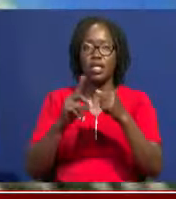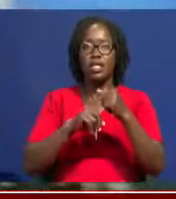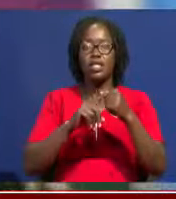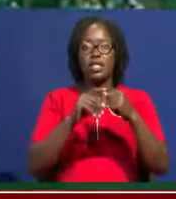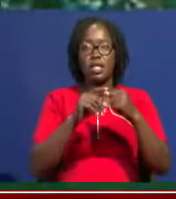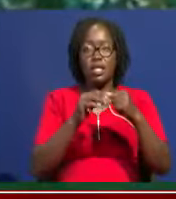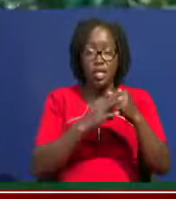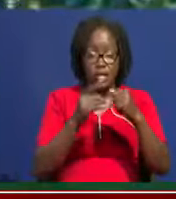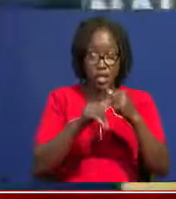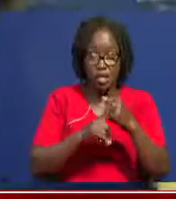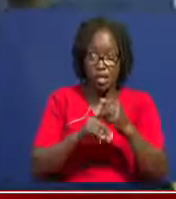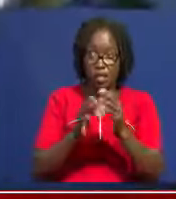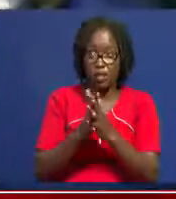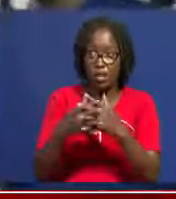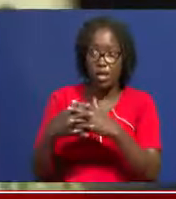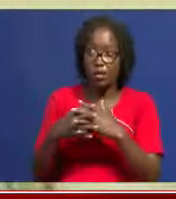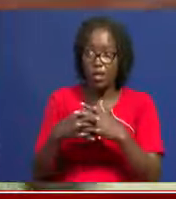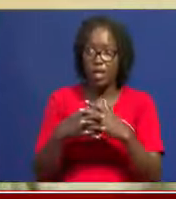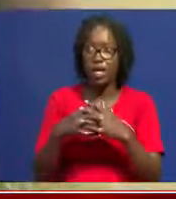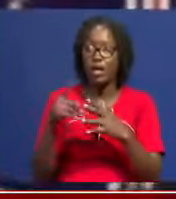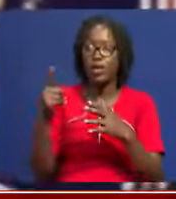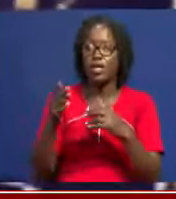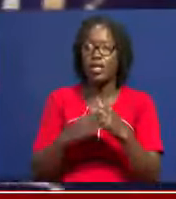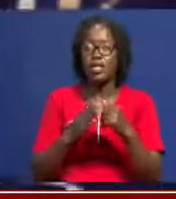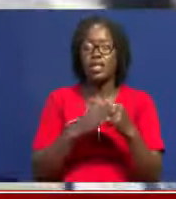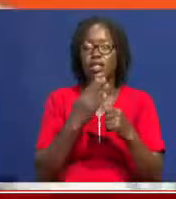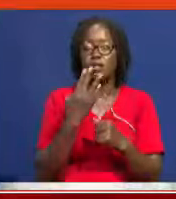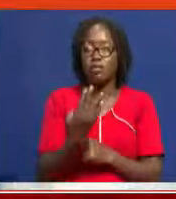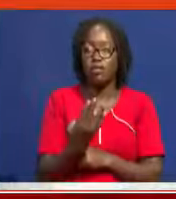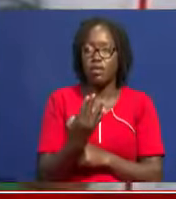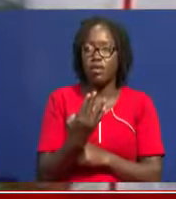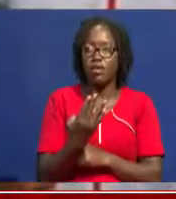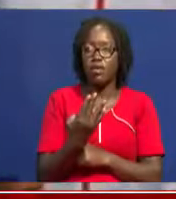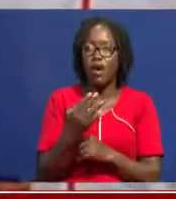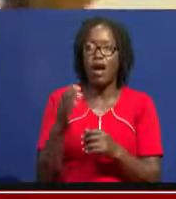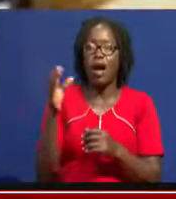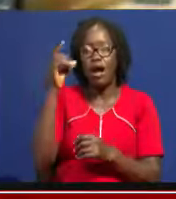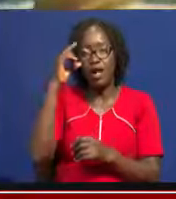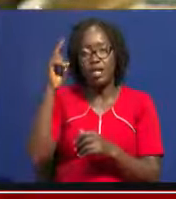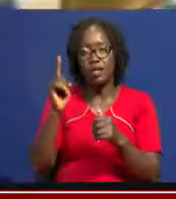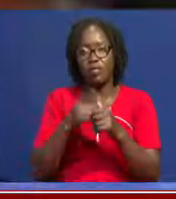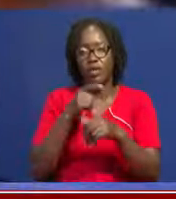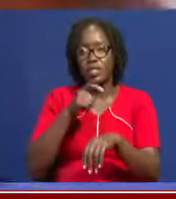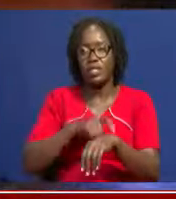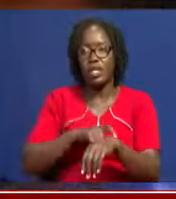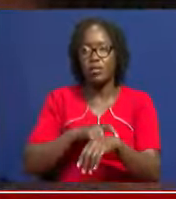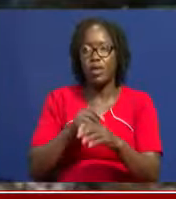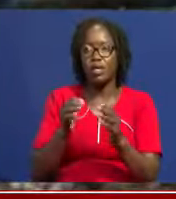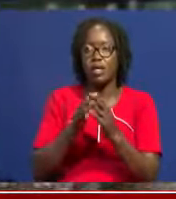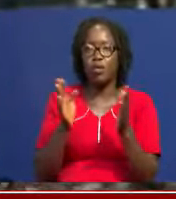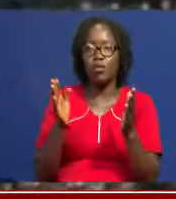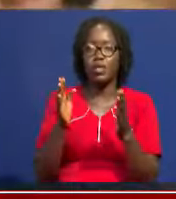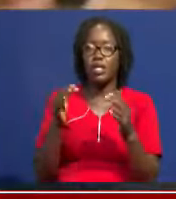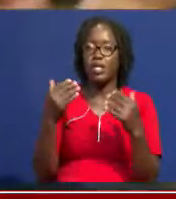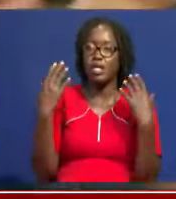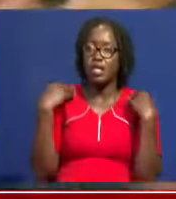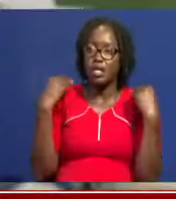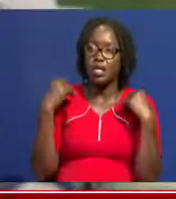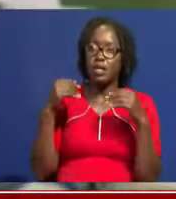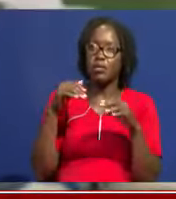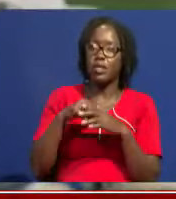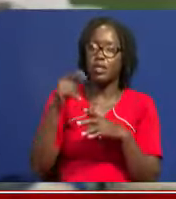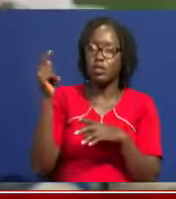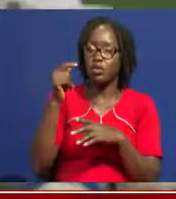the United States hosted in the year 1994. Canada are first-time hosts and their opening game is in Toronto on 12th